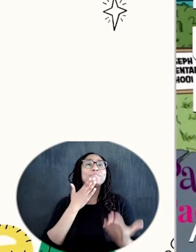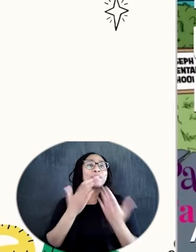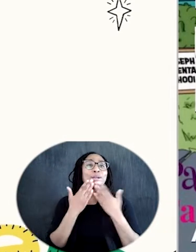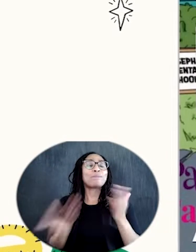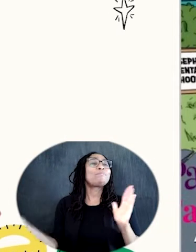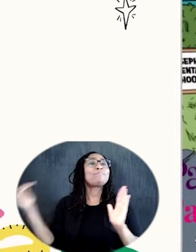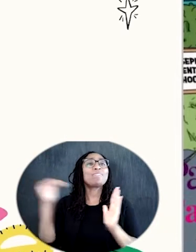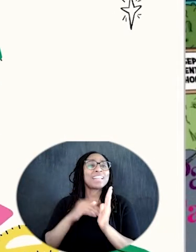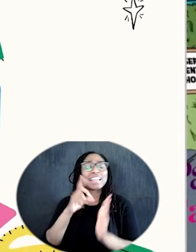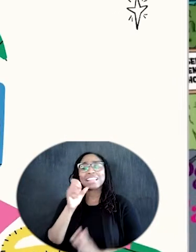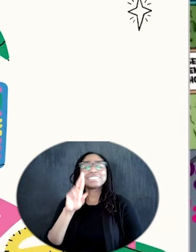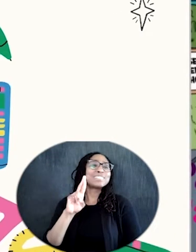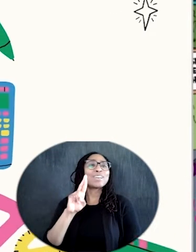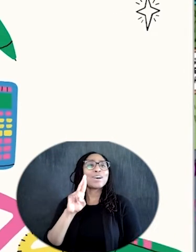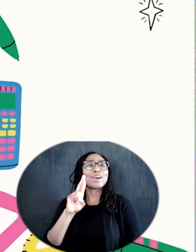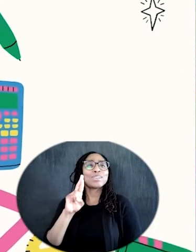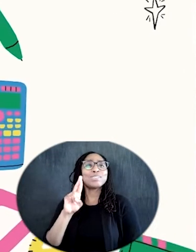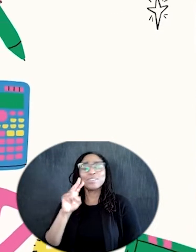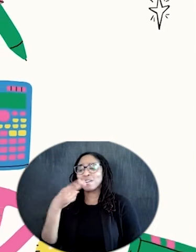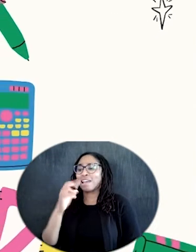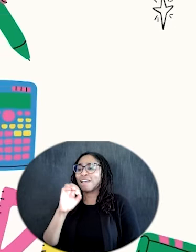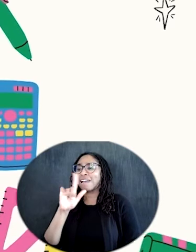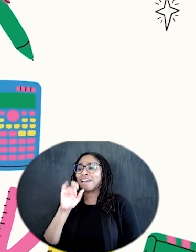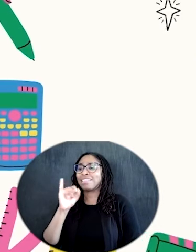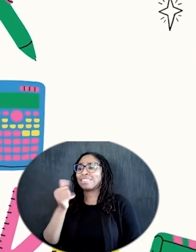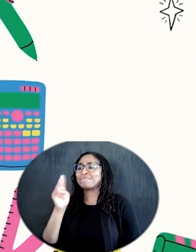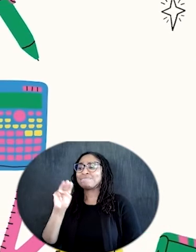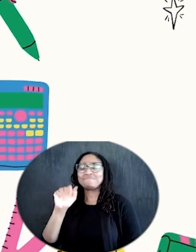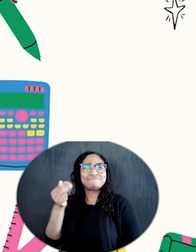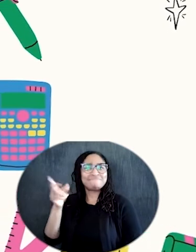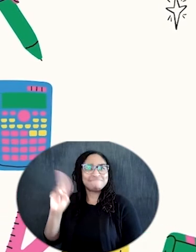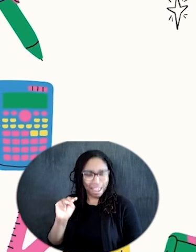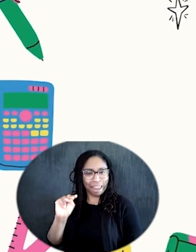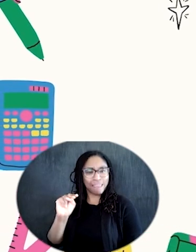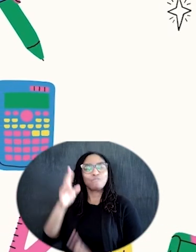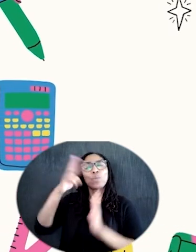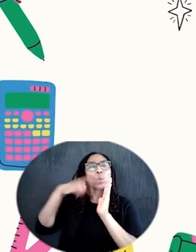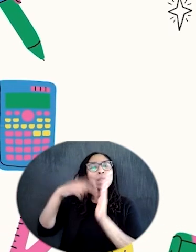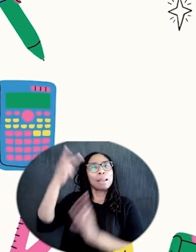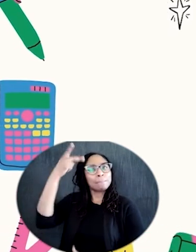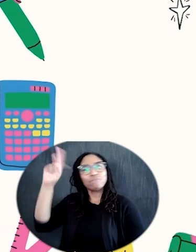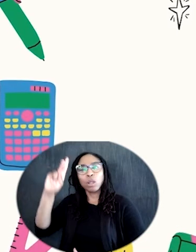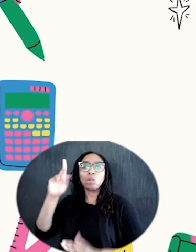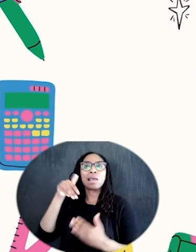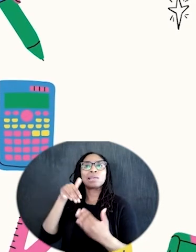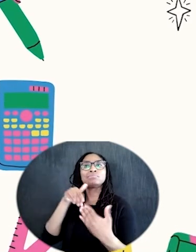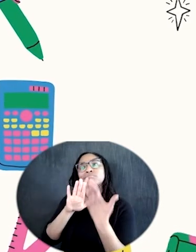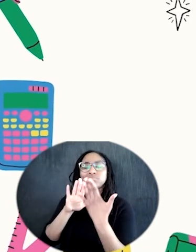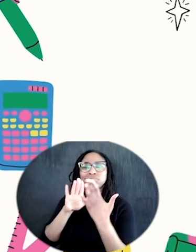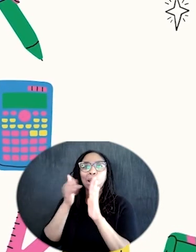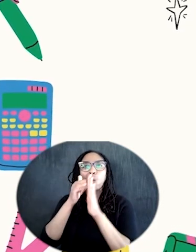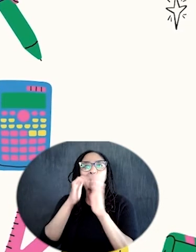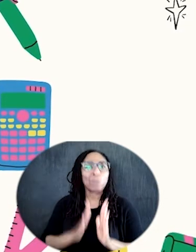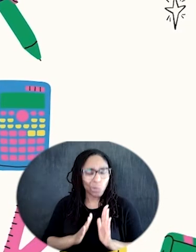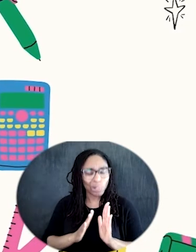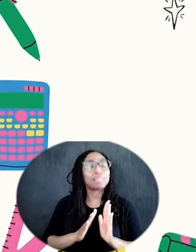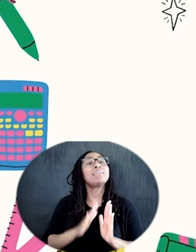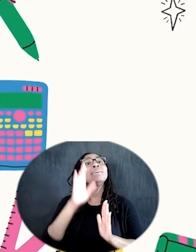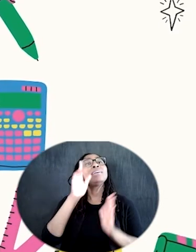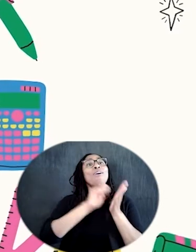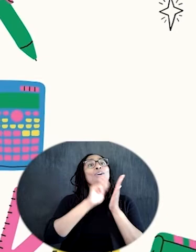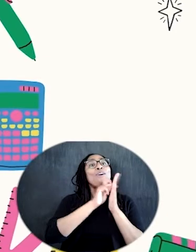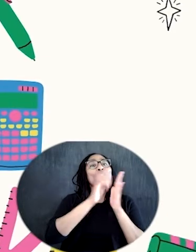Thank you once again, Dr. Holloman, for reading Paradise Faces a Bully by Anthony